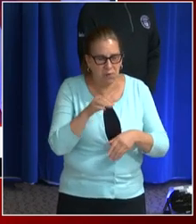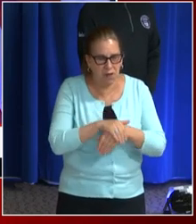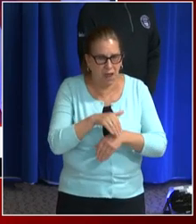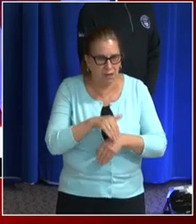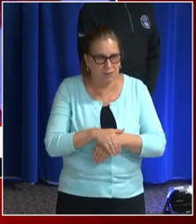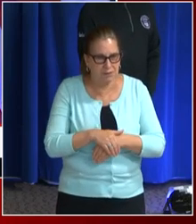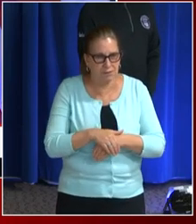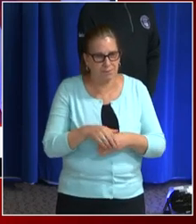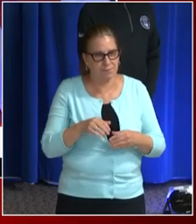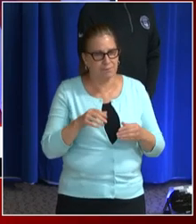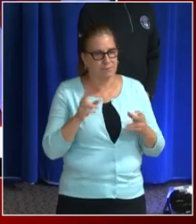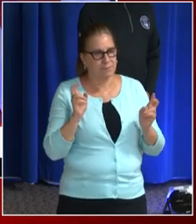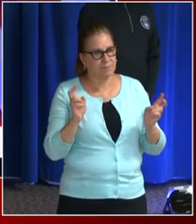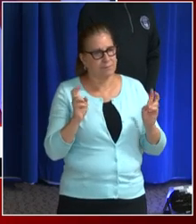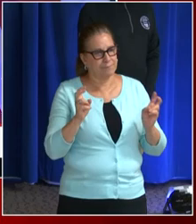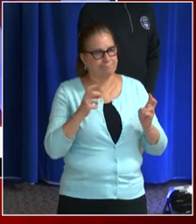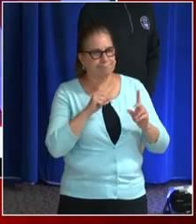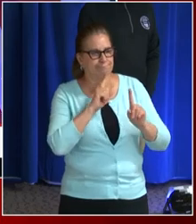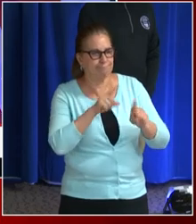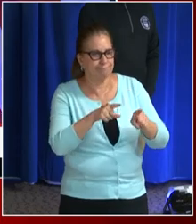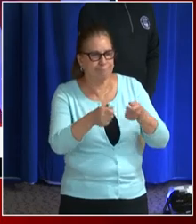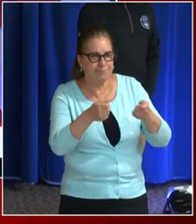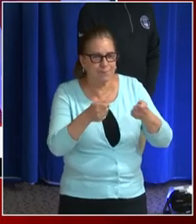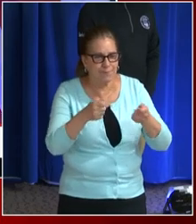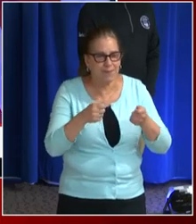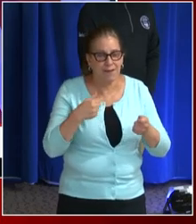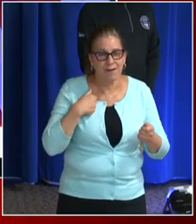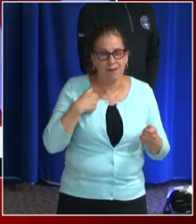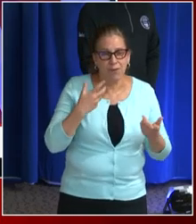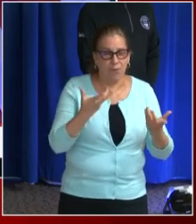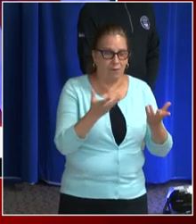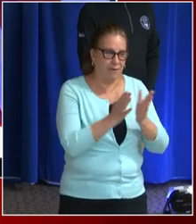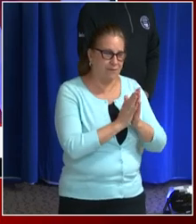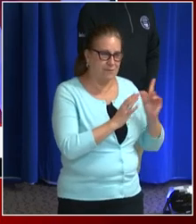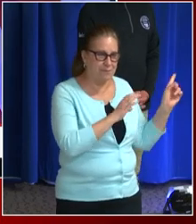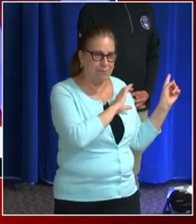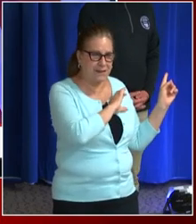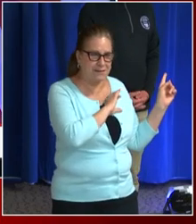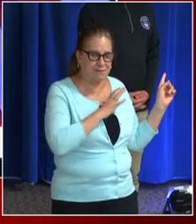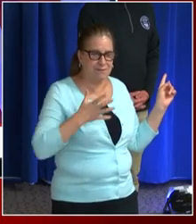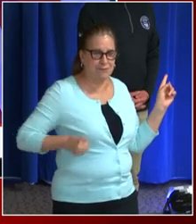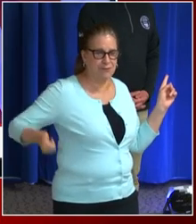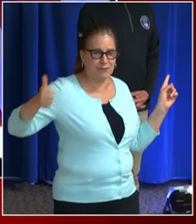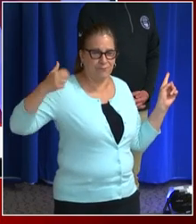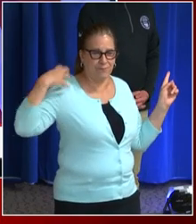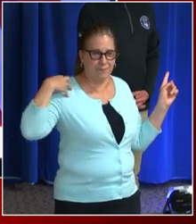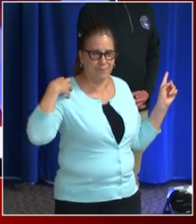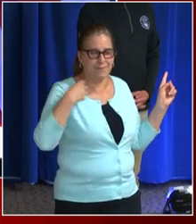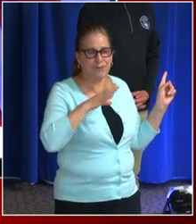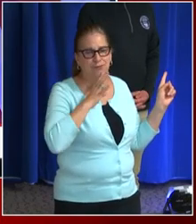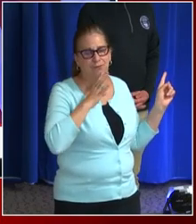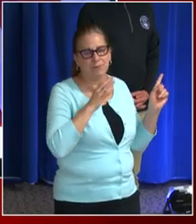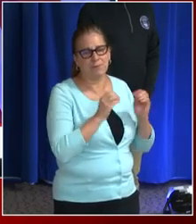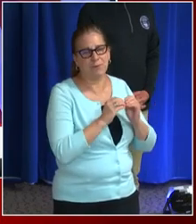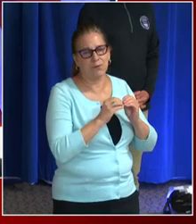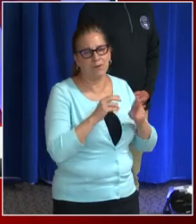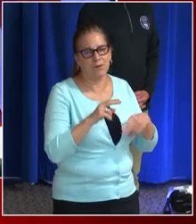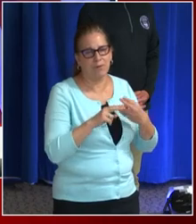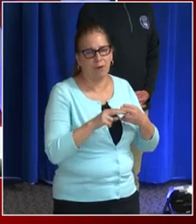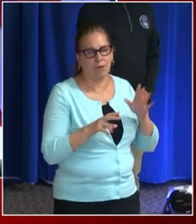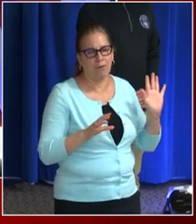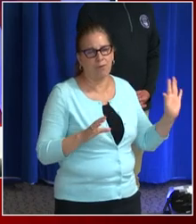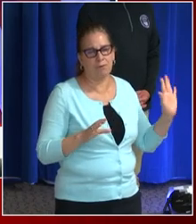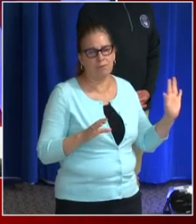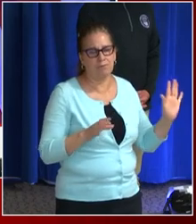response. I'm going to ask the chief to speak about arming the National Guard while we ask for the